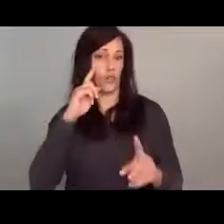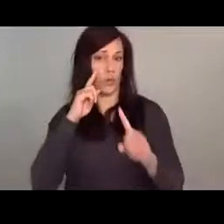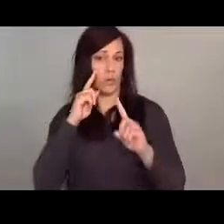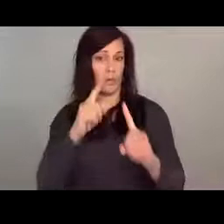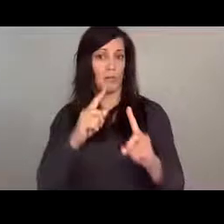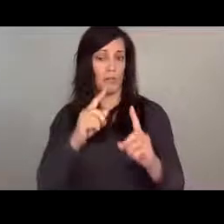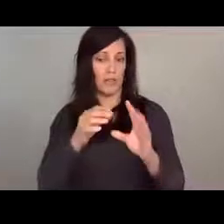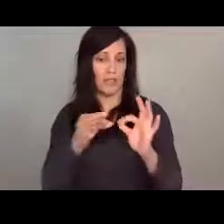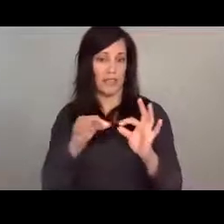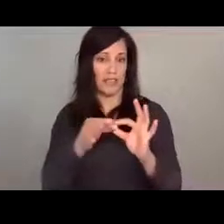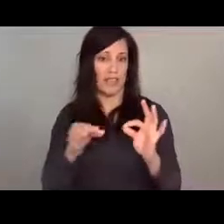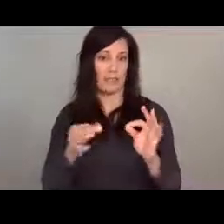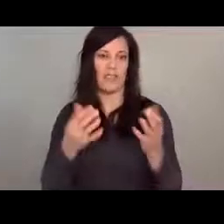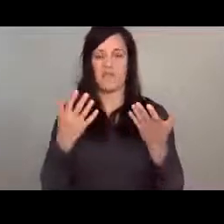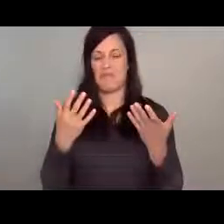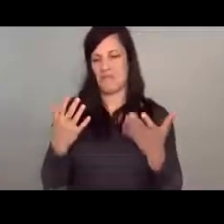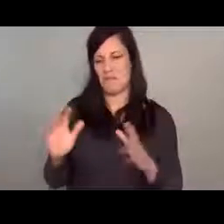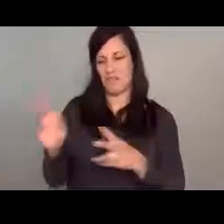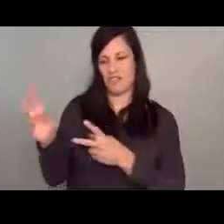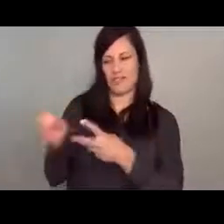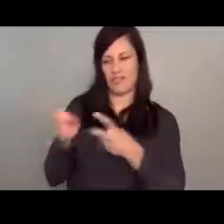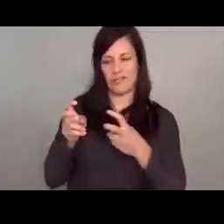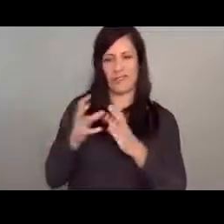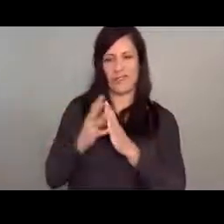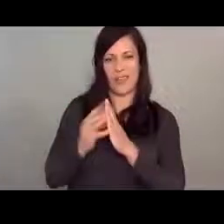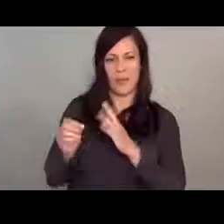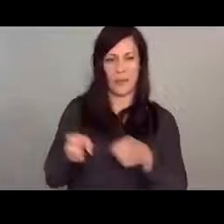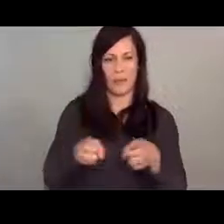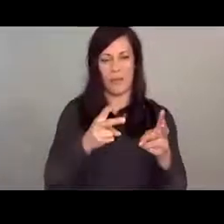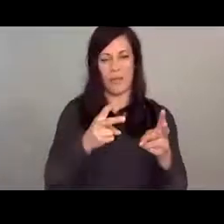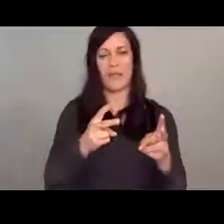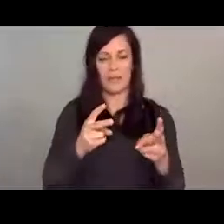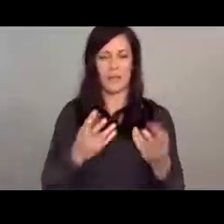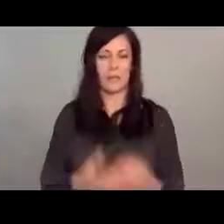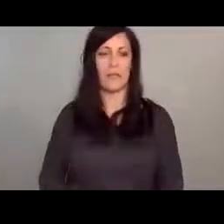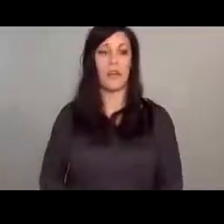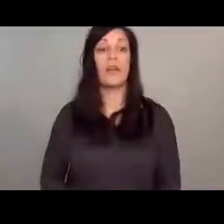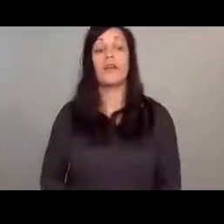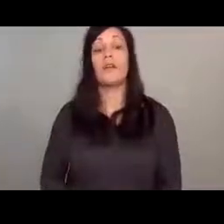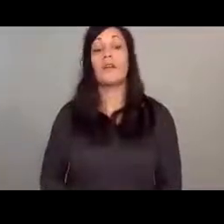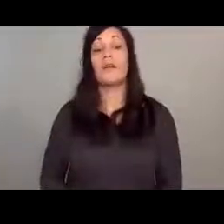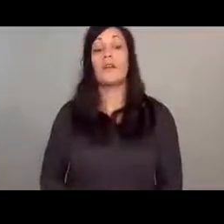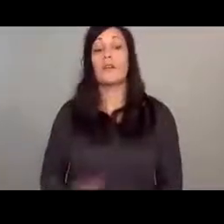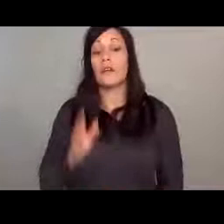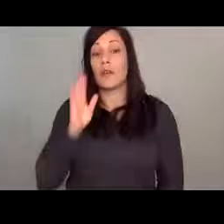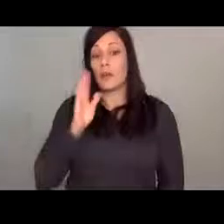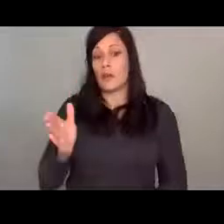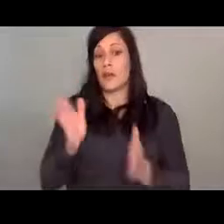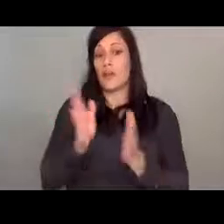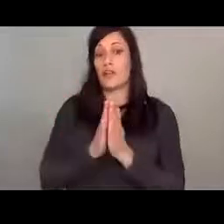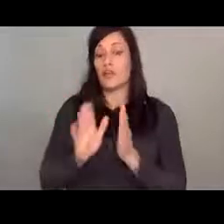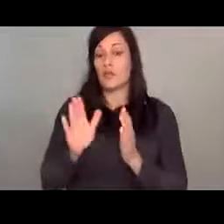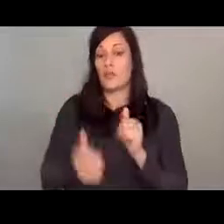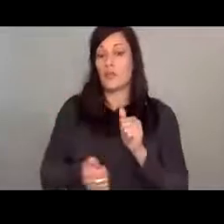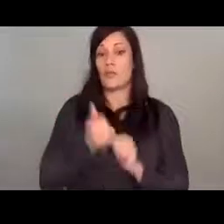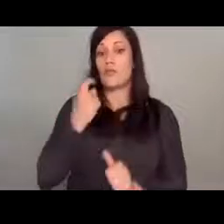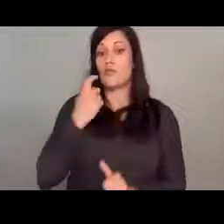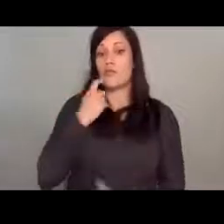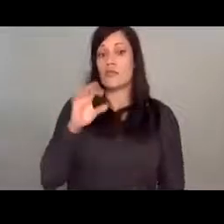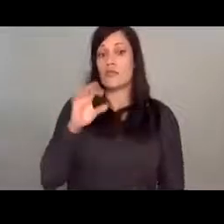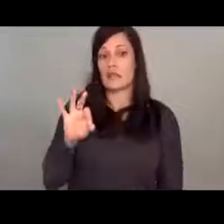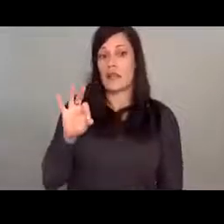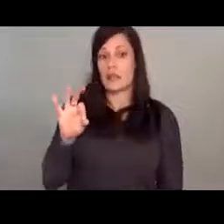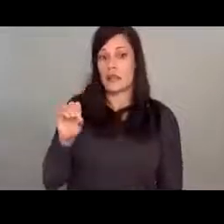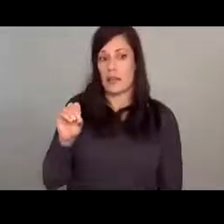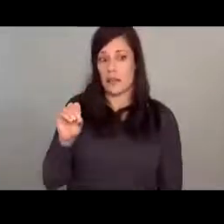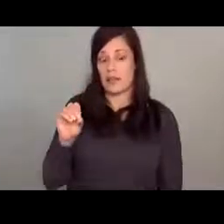Here we have a pre-prepared mission statement. Now it's going to ask for your most recent 990. And